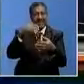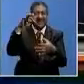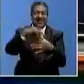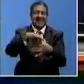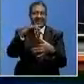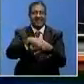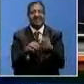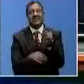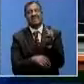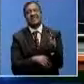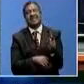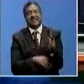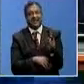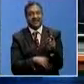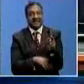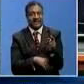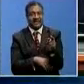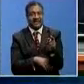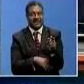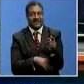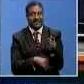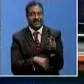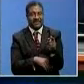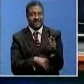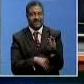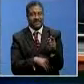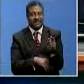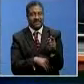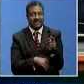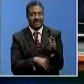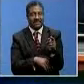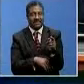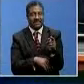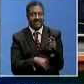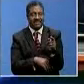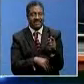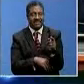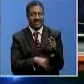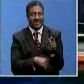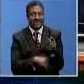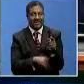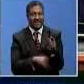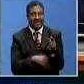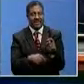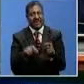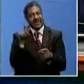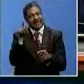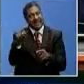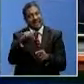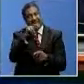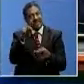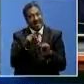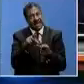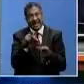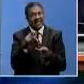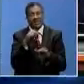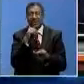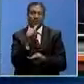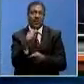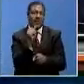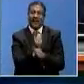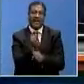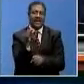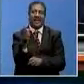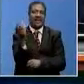our colleagues in the Patriotic Front, that it seemed like it was not even going to work.